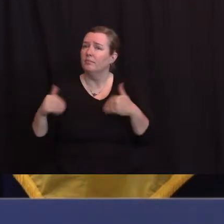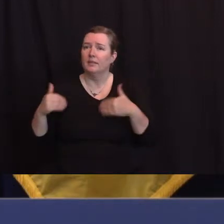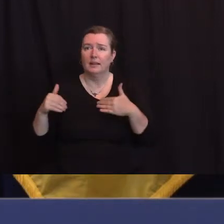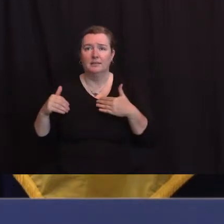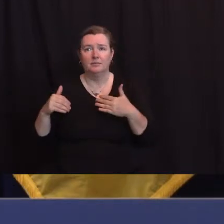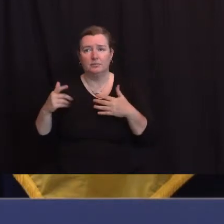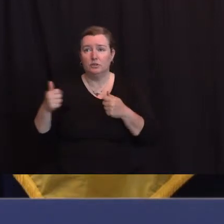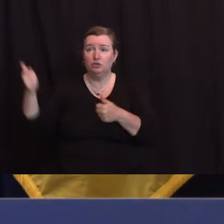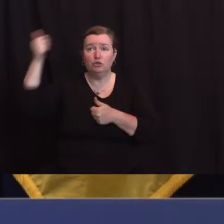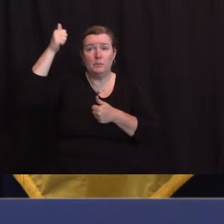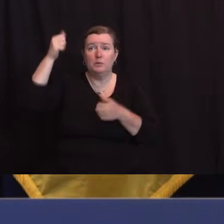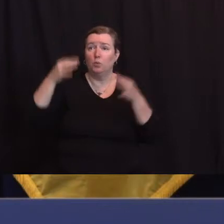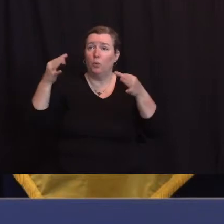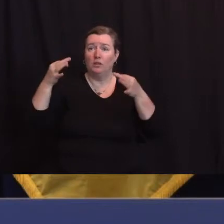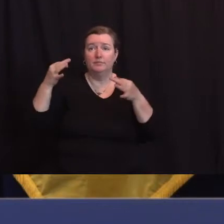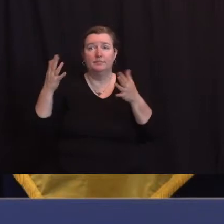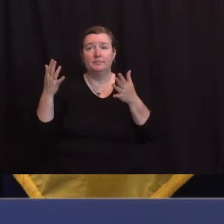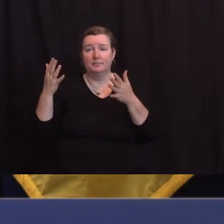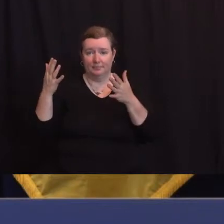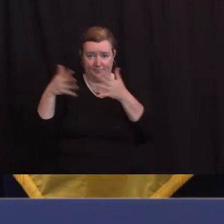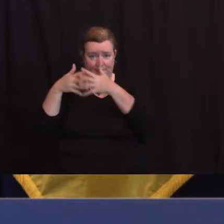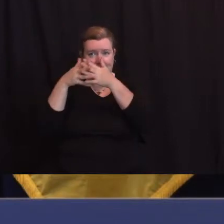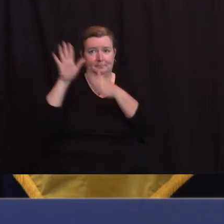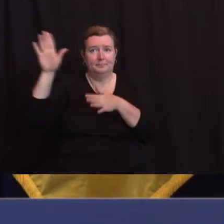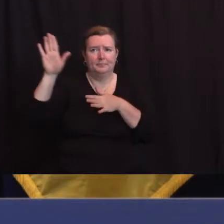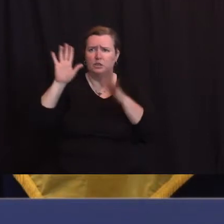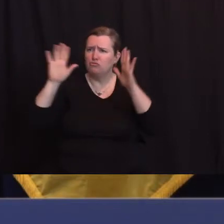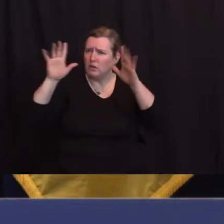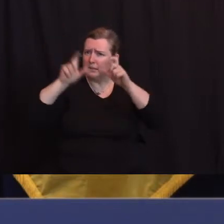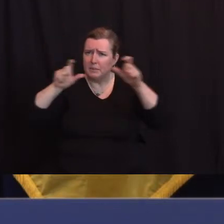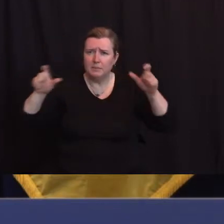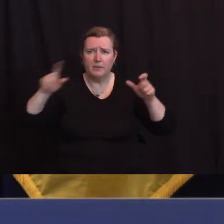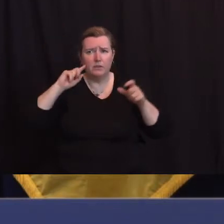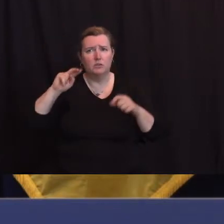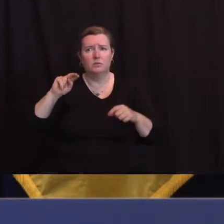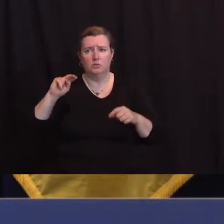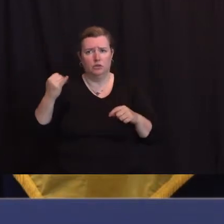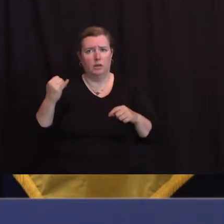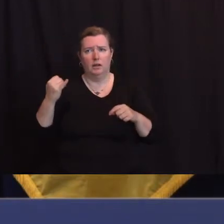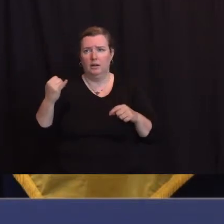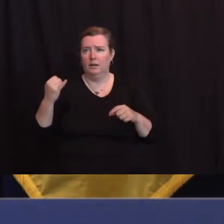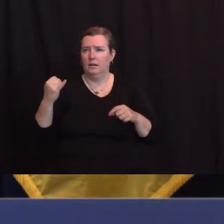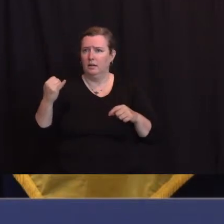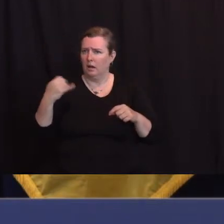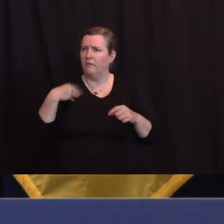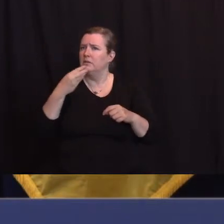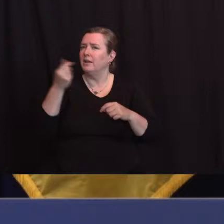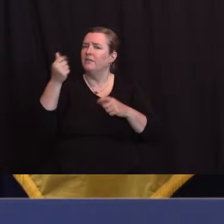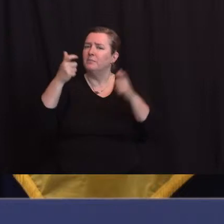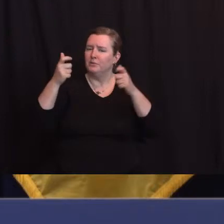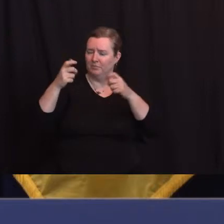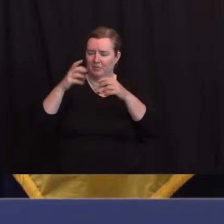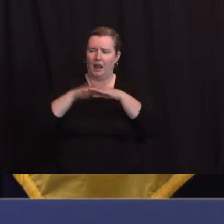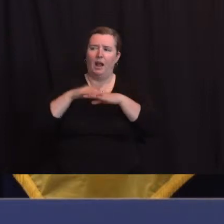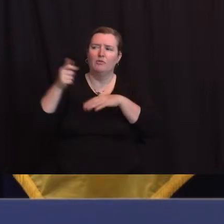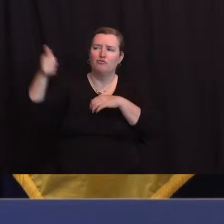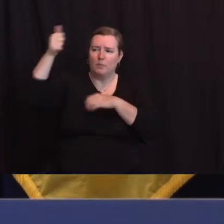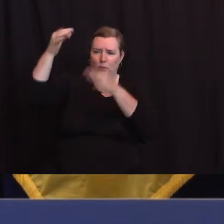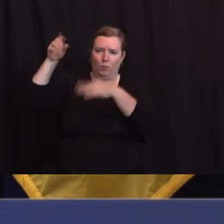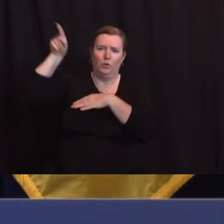and it's another reminder that New Jersey punches way above its weight. So God rest his soul, and again, we salute the hall and all